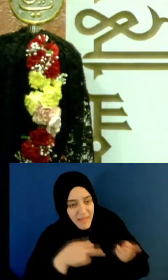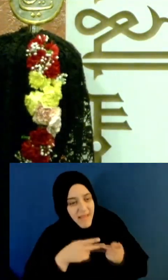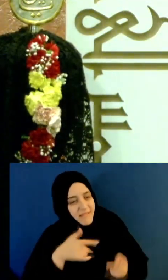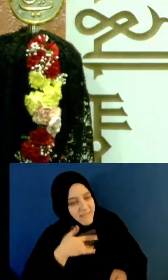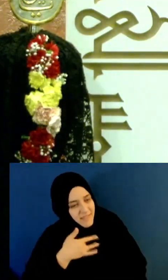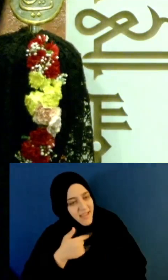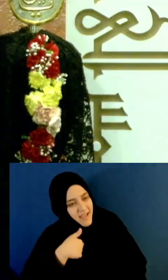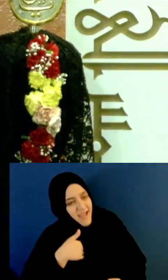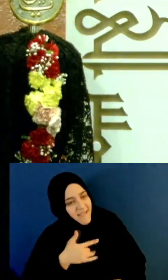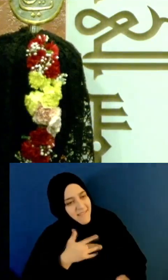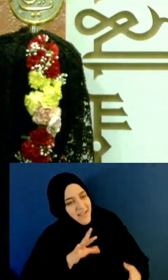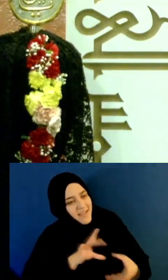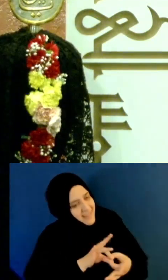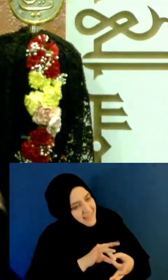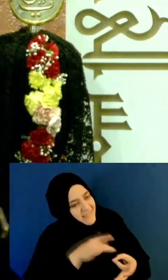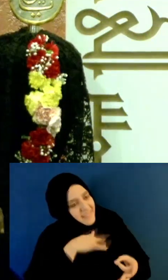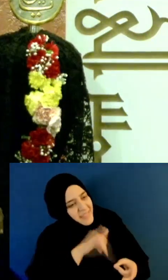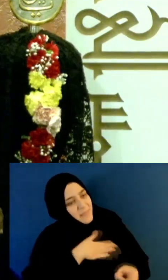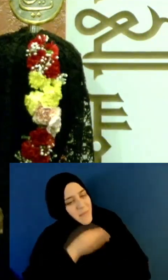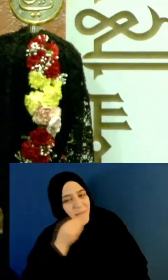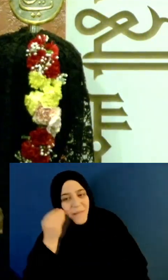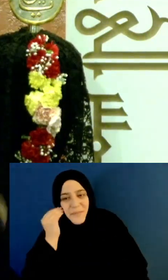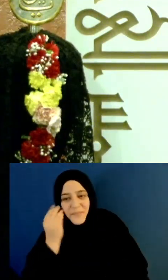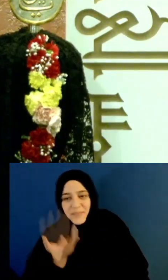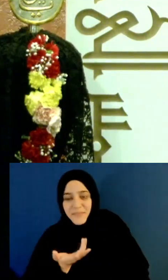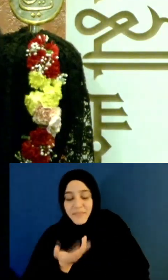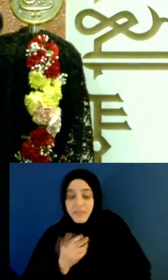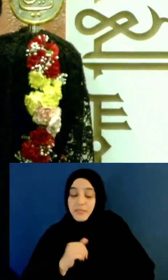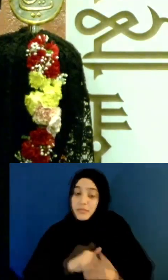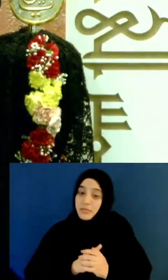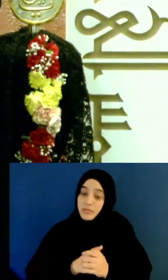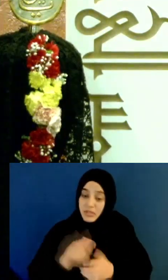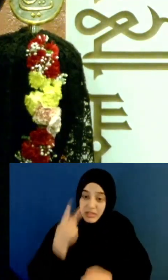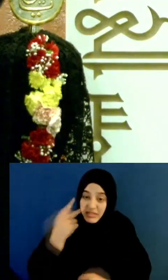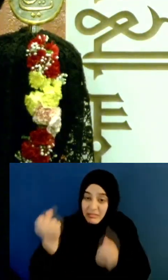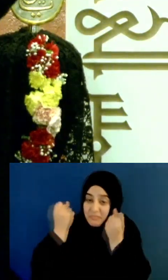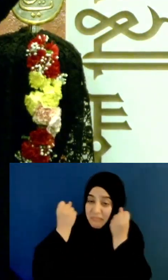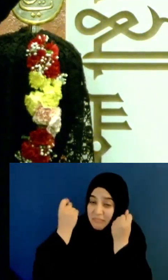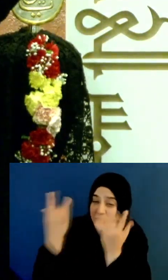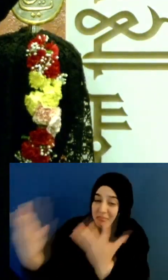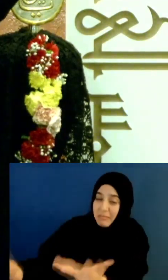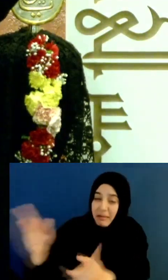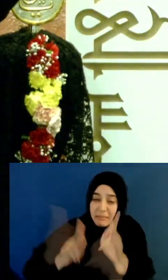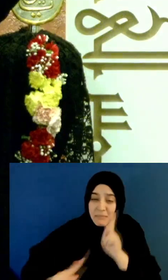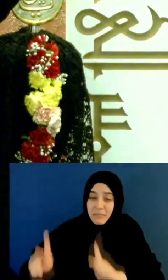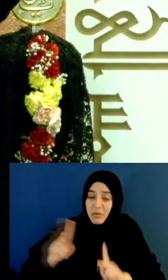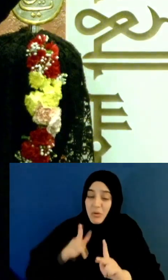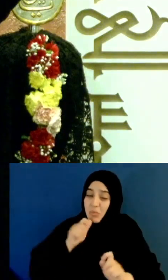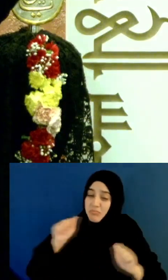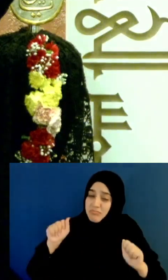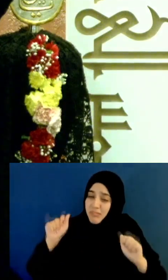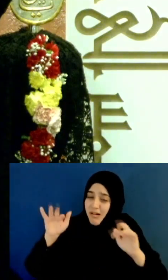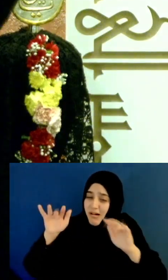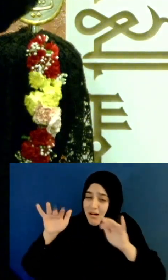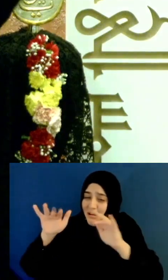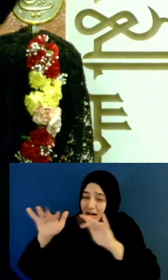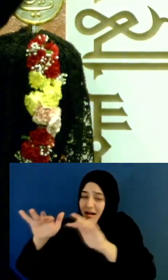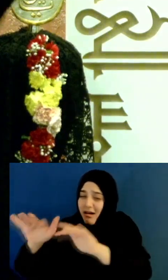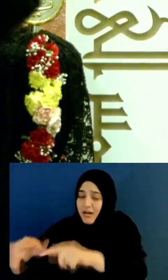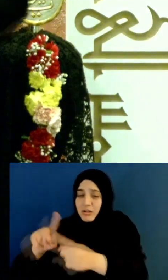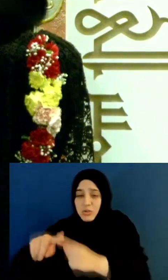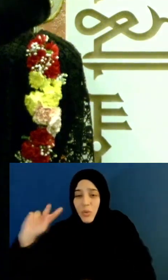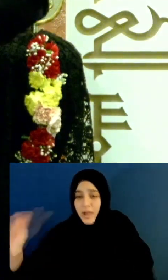at millions of people, for example, who go to Karbala on the day